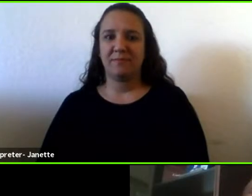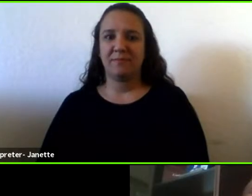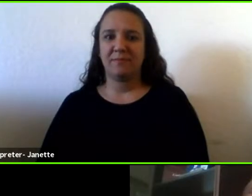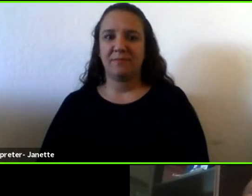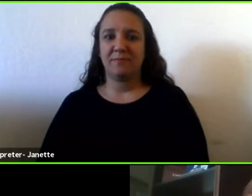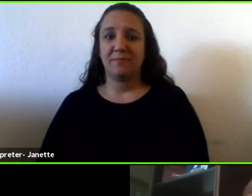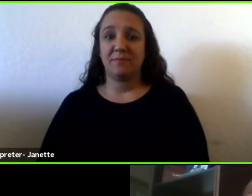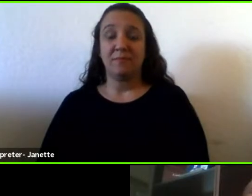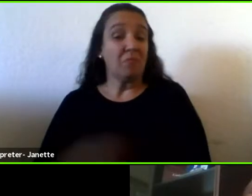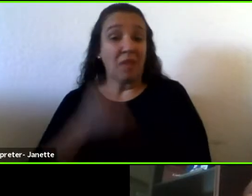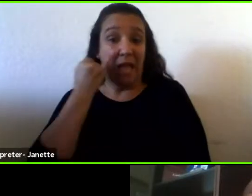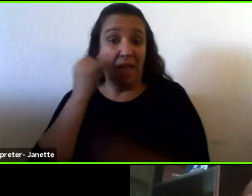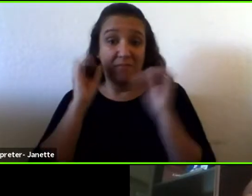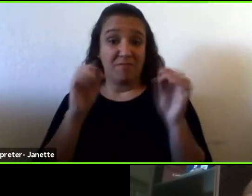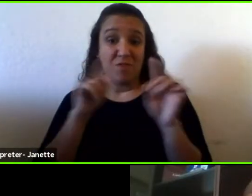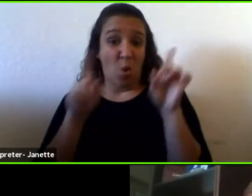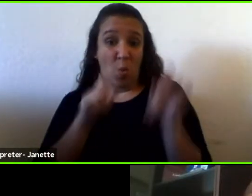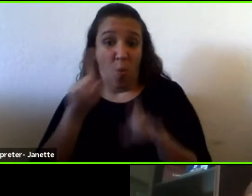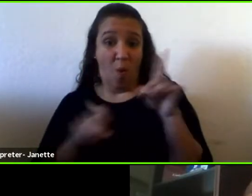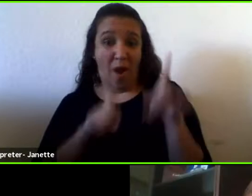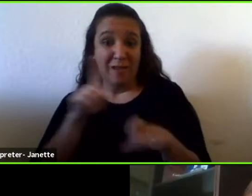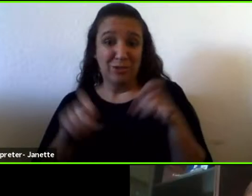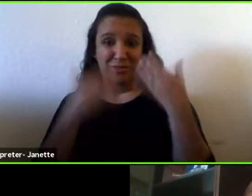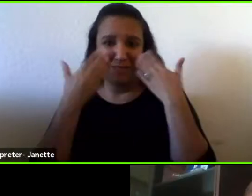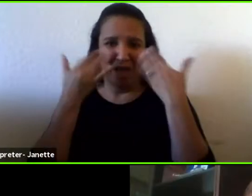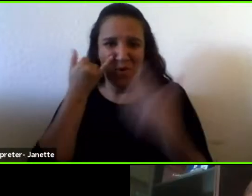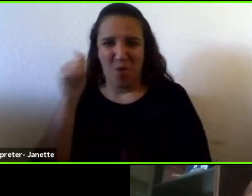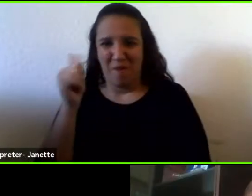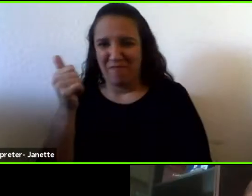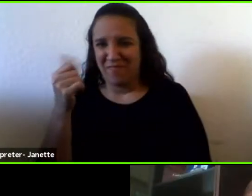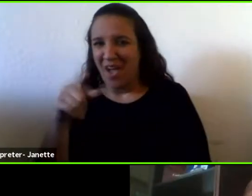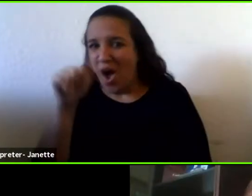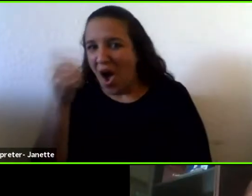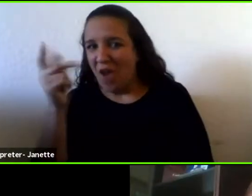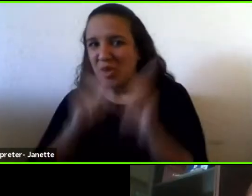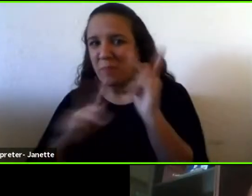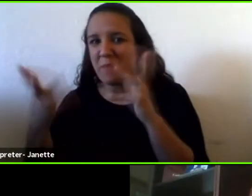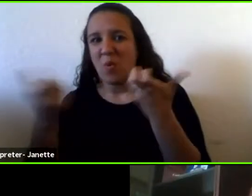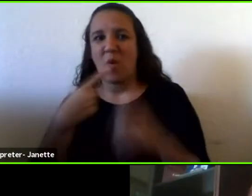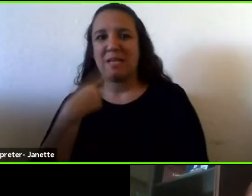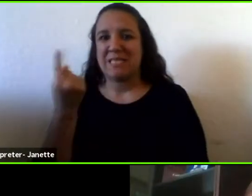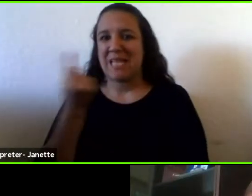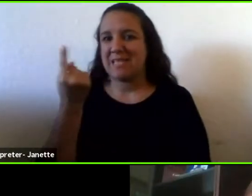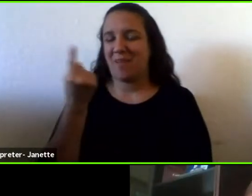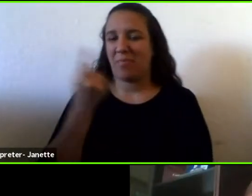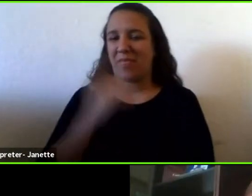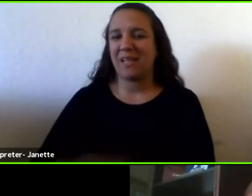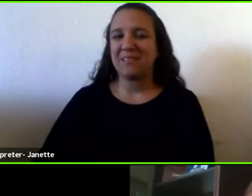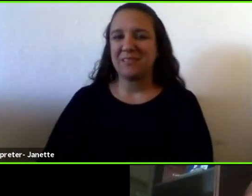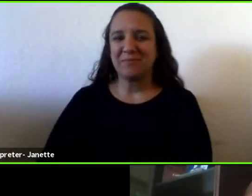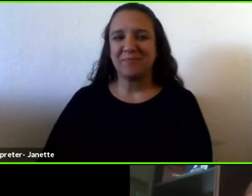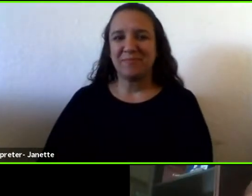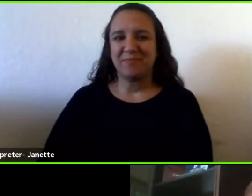And if you don't have any questions, I don't know if anybody else wants to say anything. If Jerry, you want to say anything, or you know what, we're going to open up